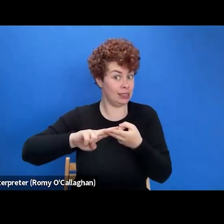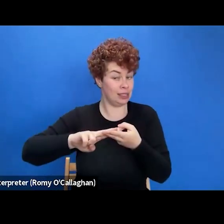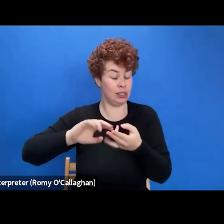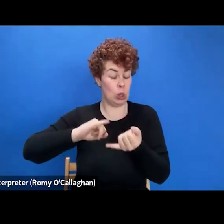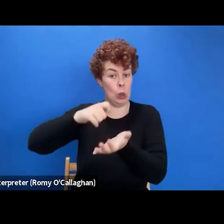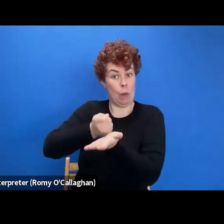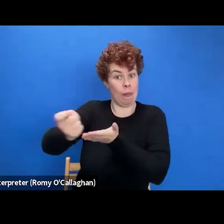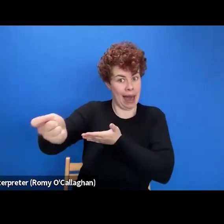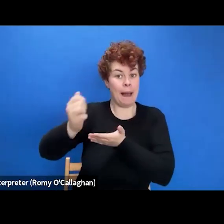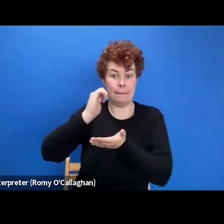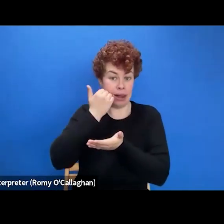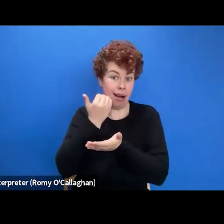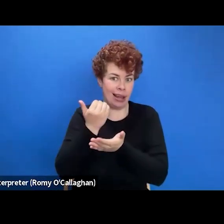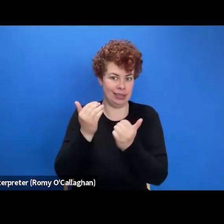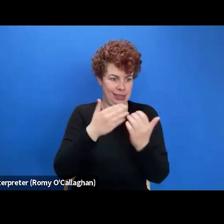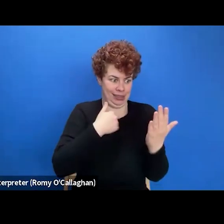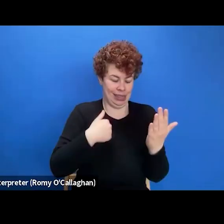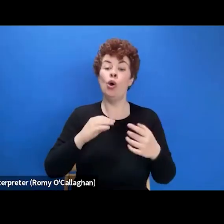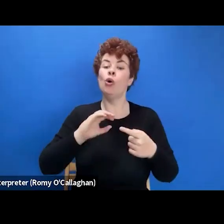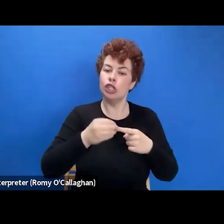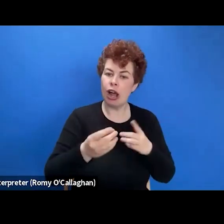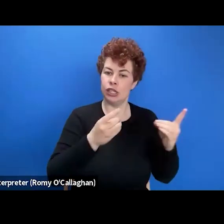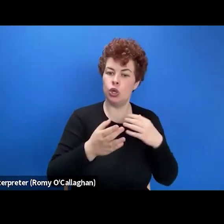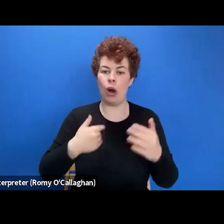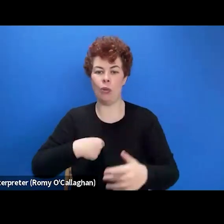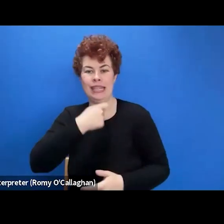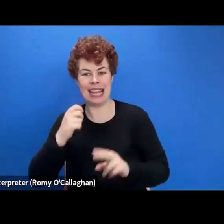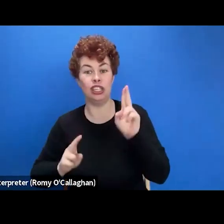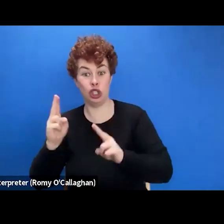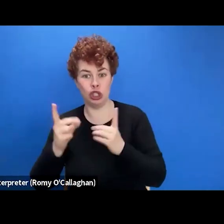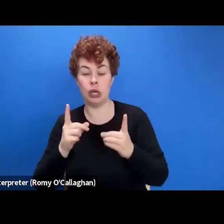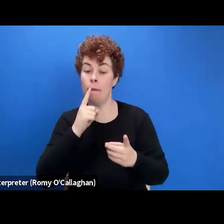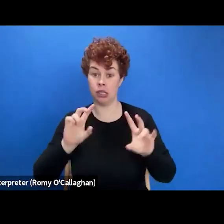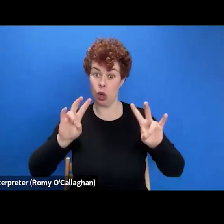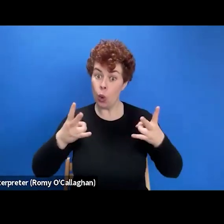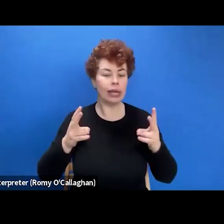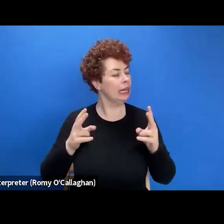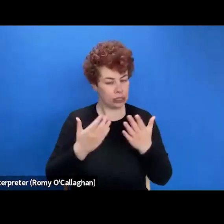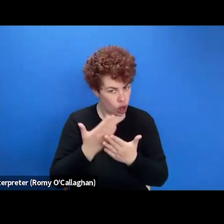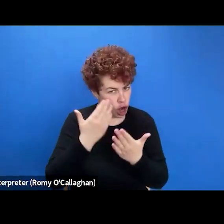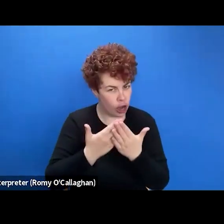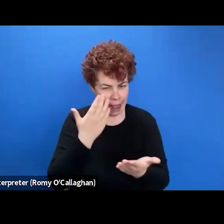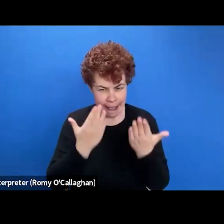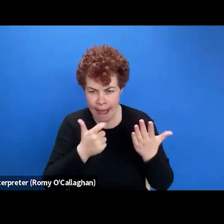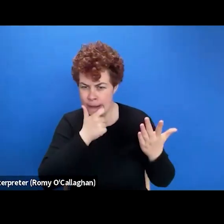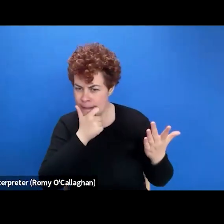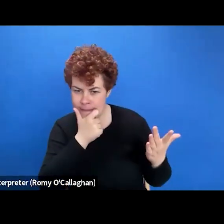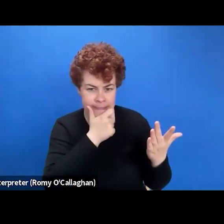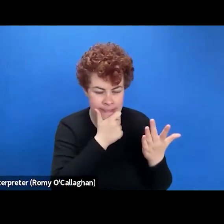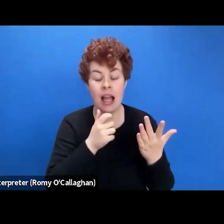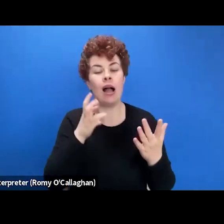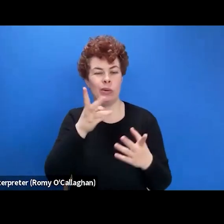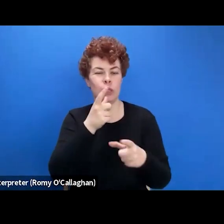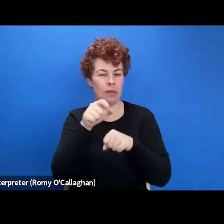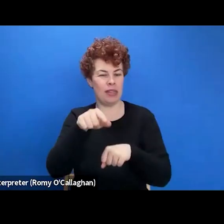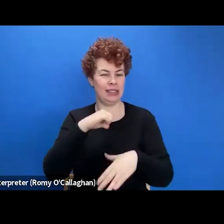very much trying to practice what we preach. It's very much a learning curve and a learning journey, which again, we'll touch on today. This